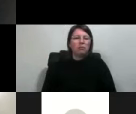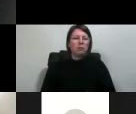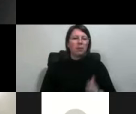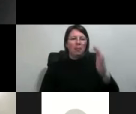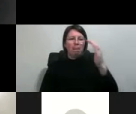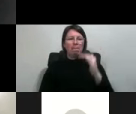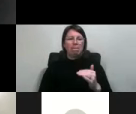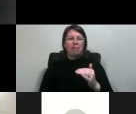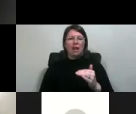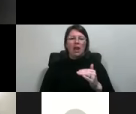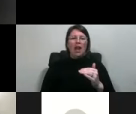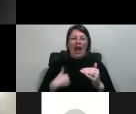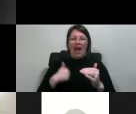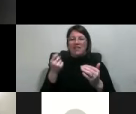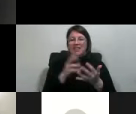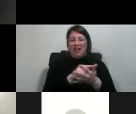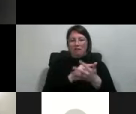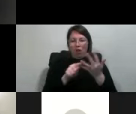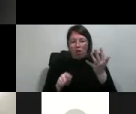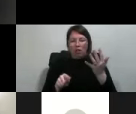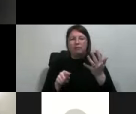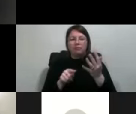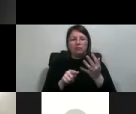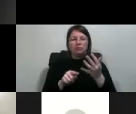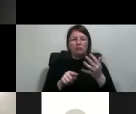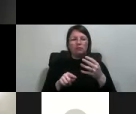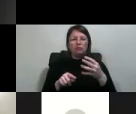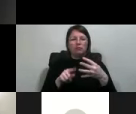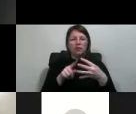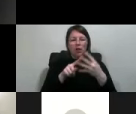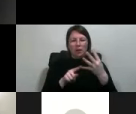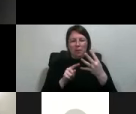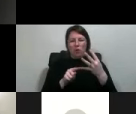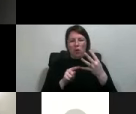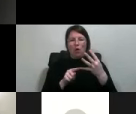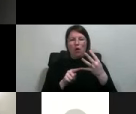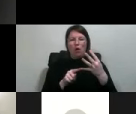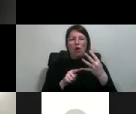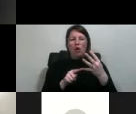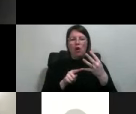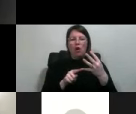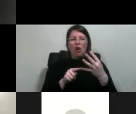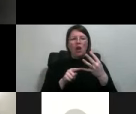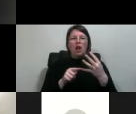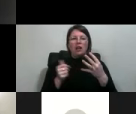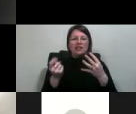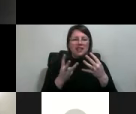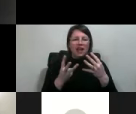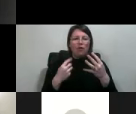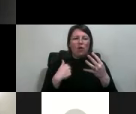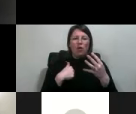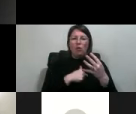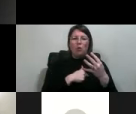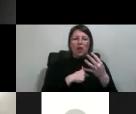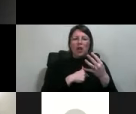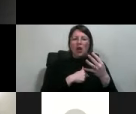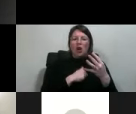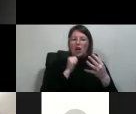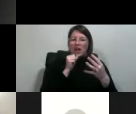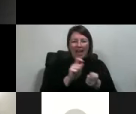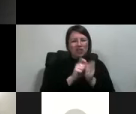And then there are a series of routes that we are not reducing service or changing significantly. But if